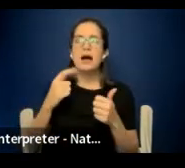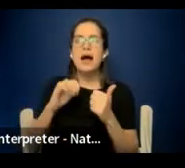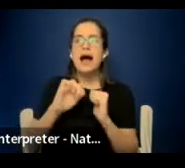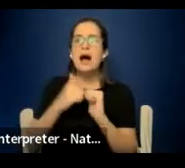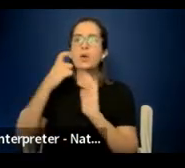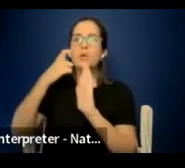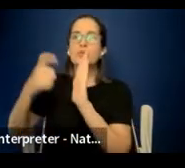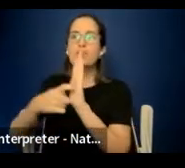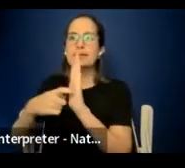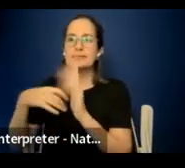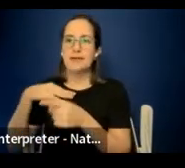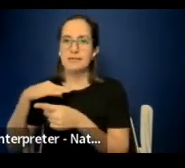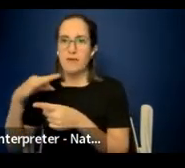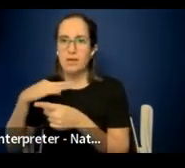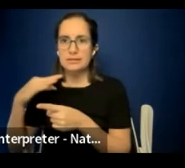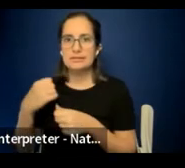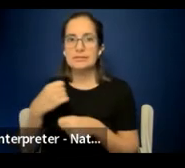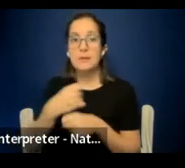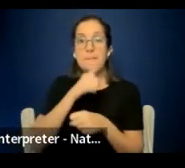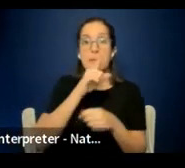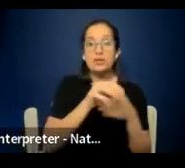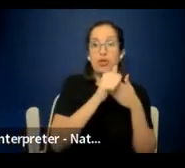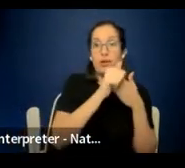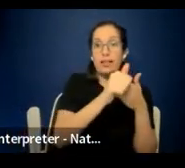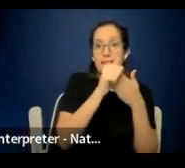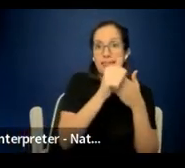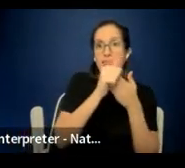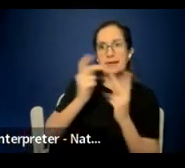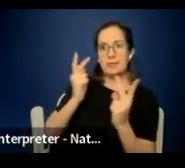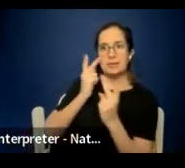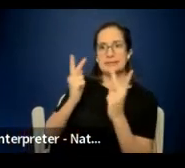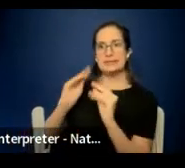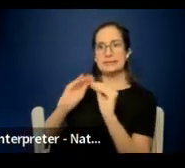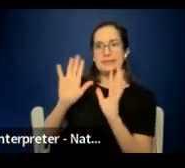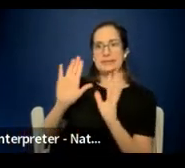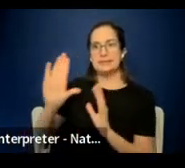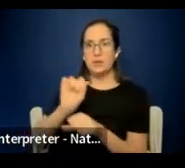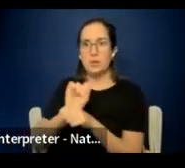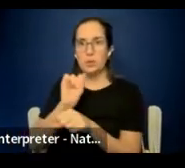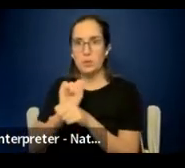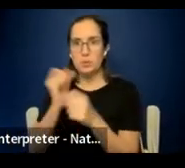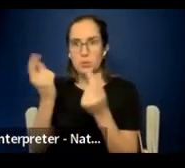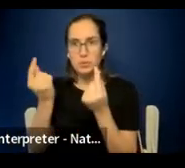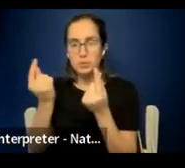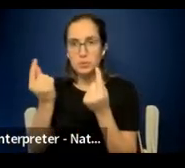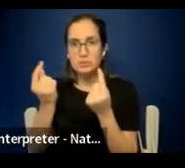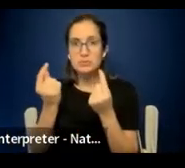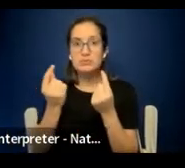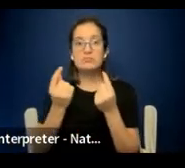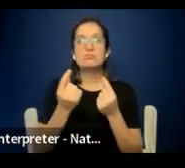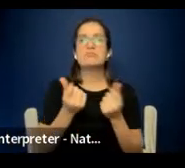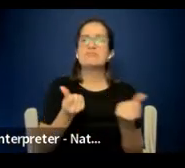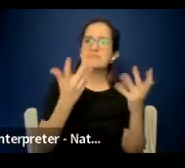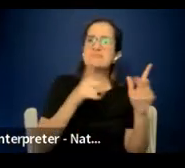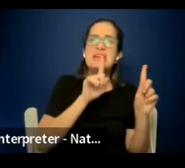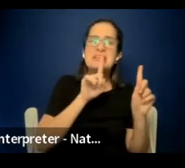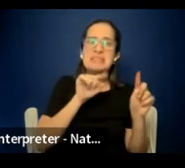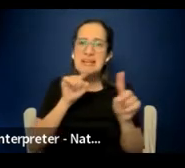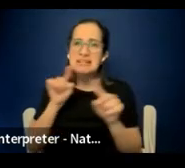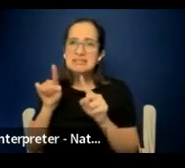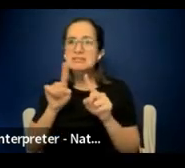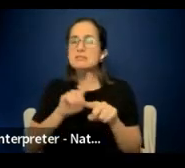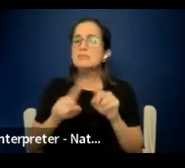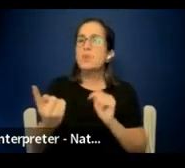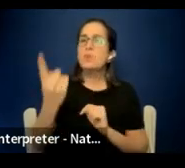doing? And there were a lot of answers to that question, but one of the answers was just give volunteers a t-shirt, like a bright colored t-shirt, so they